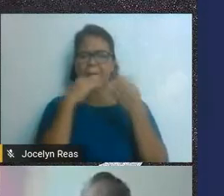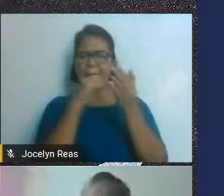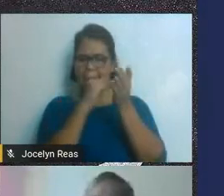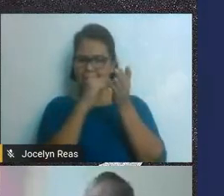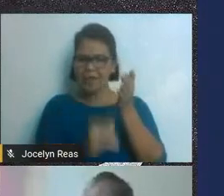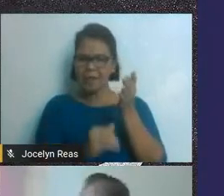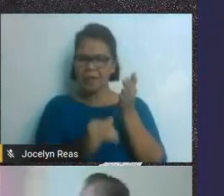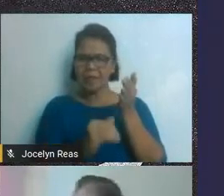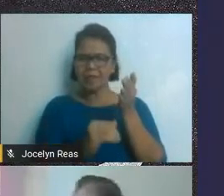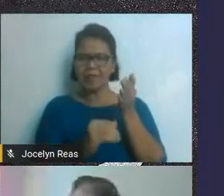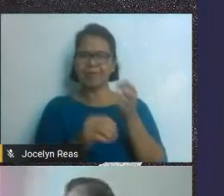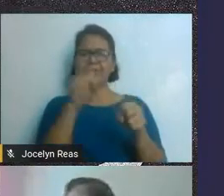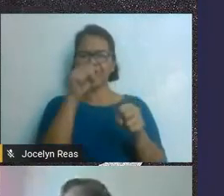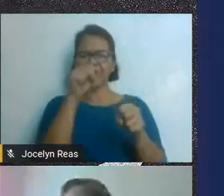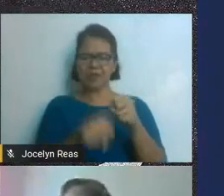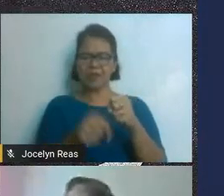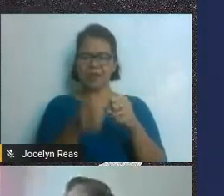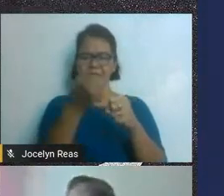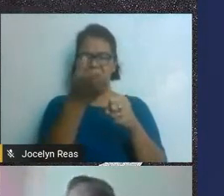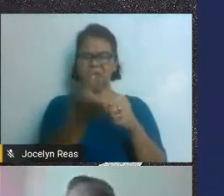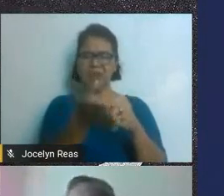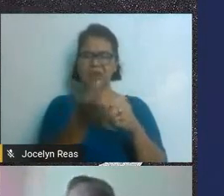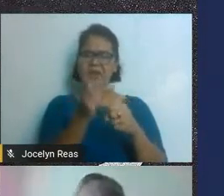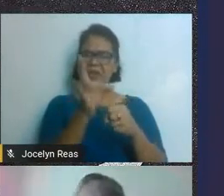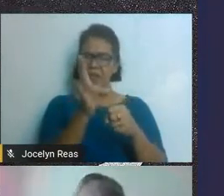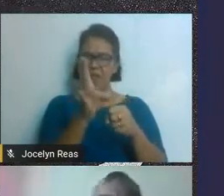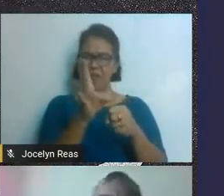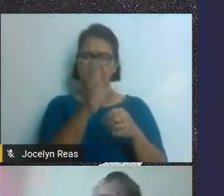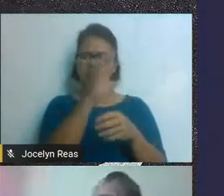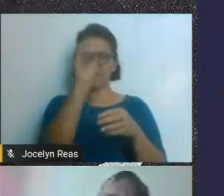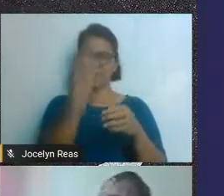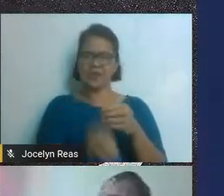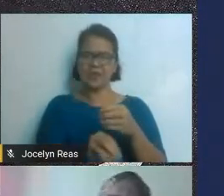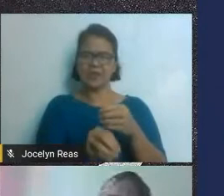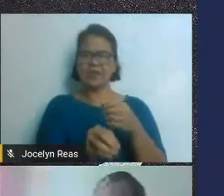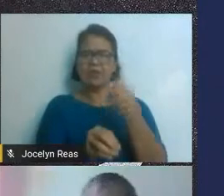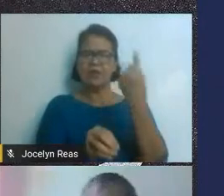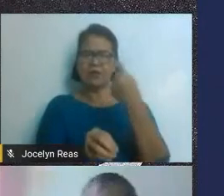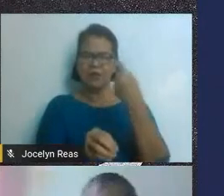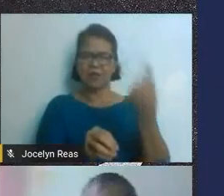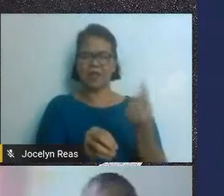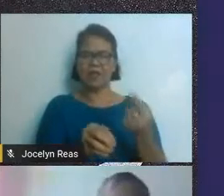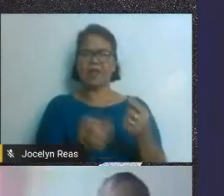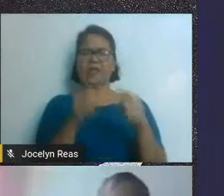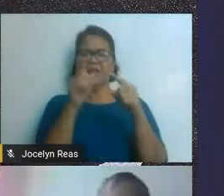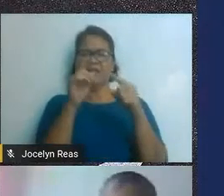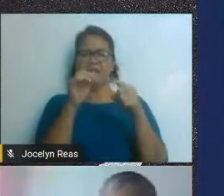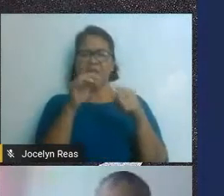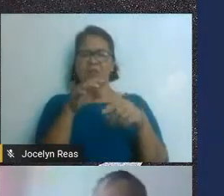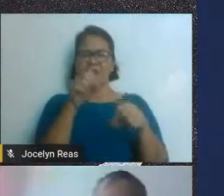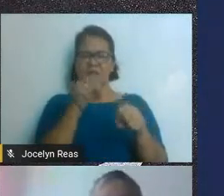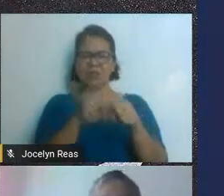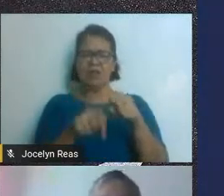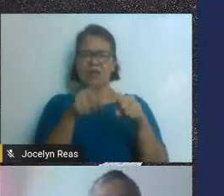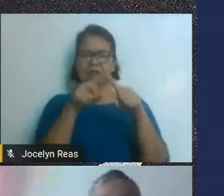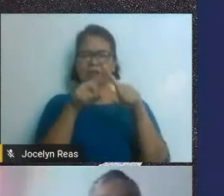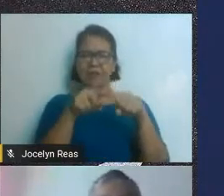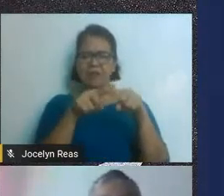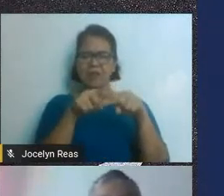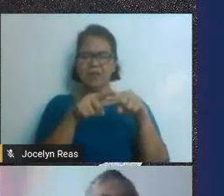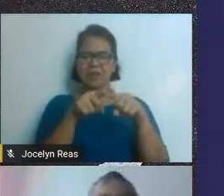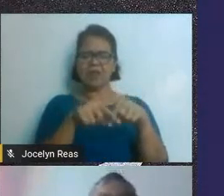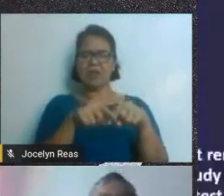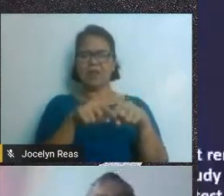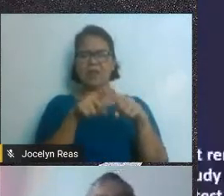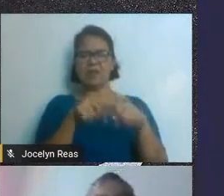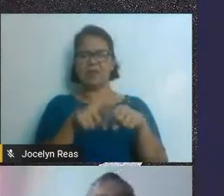lang 7%. So that it varies depending on, as again, on the criteria or the criterion which